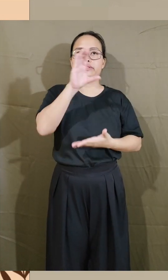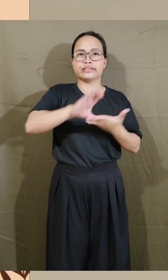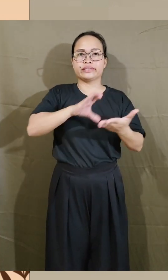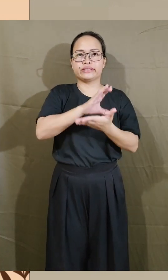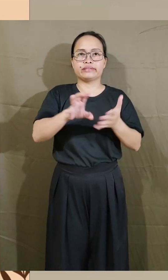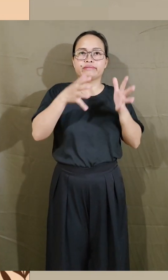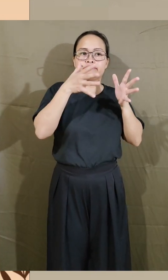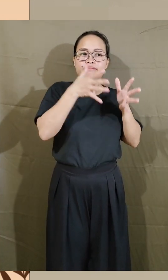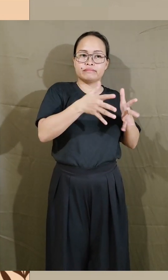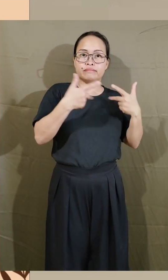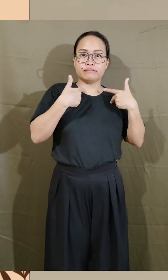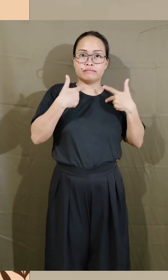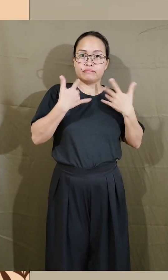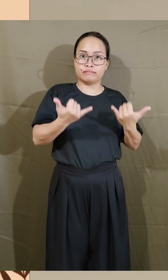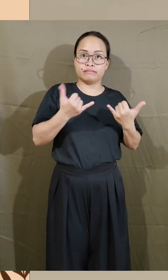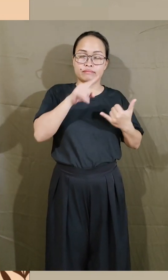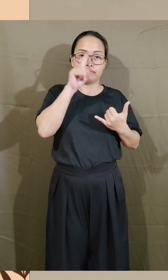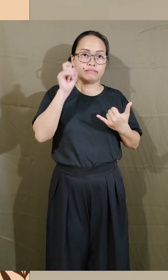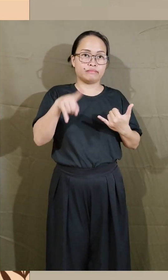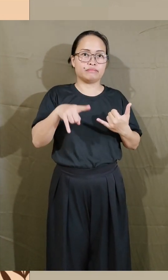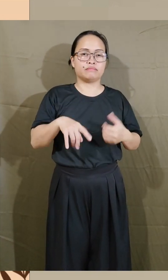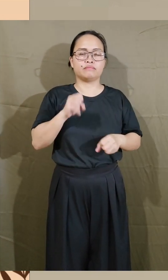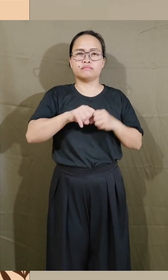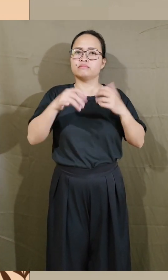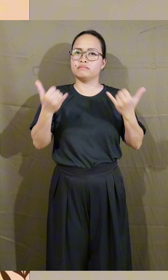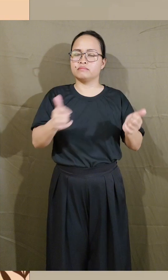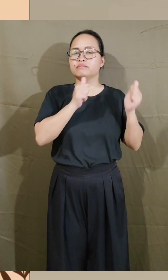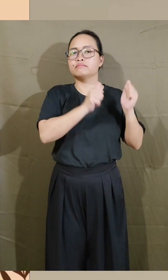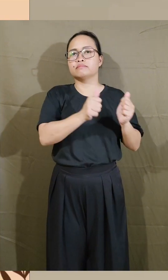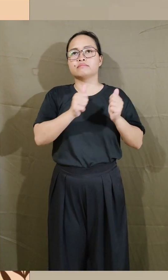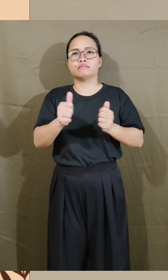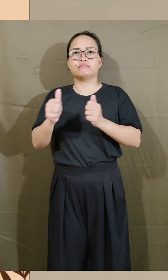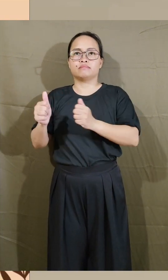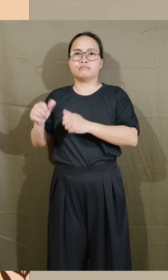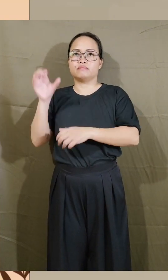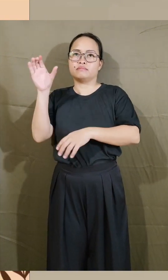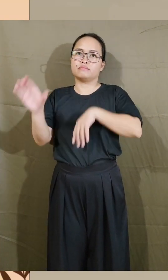So let's align the digits to their respective places.